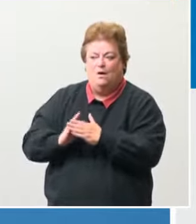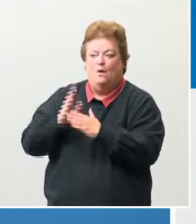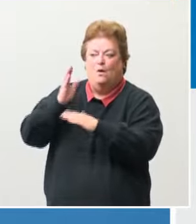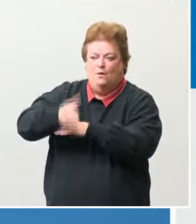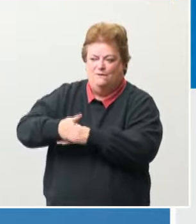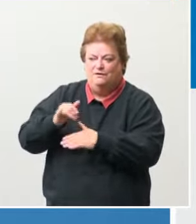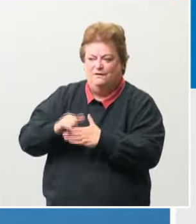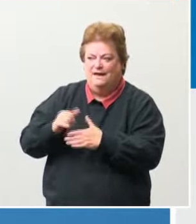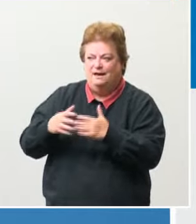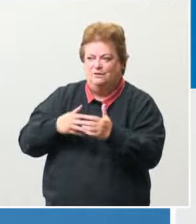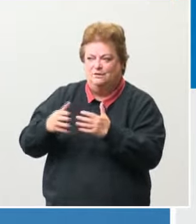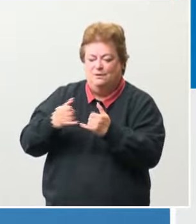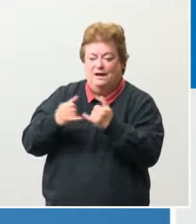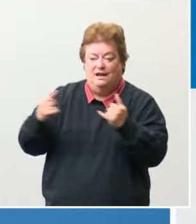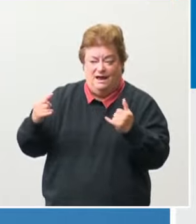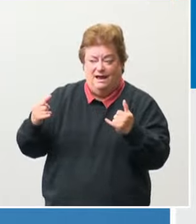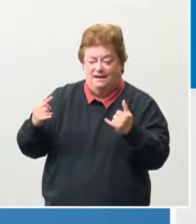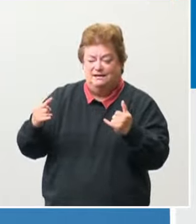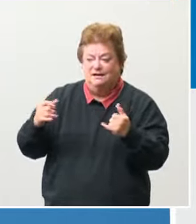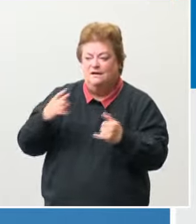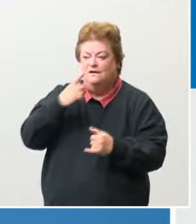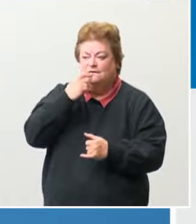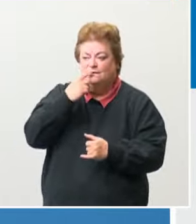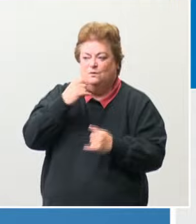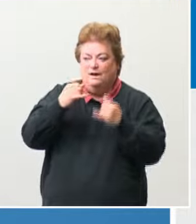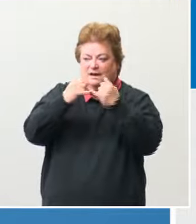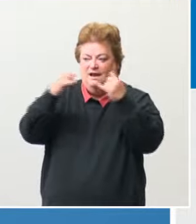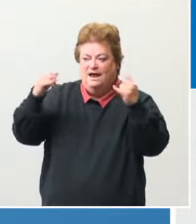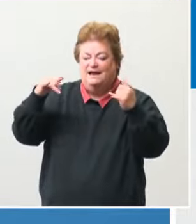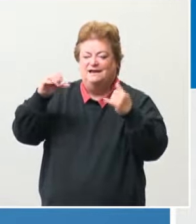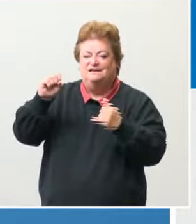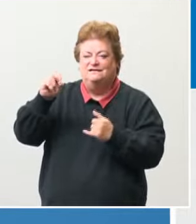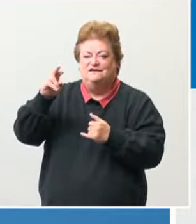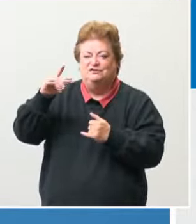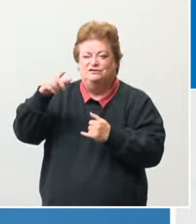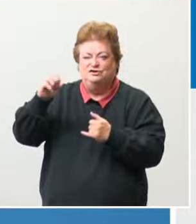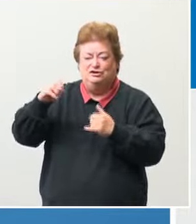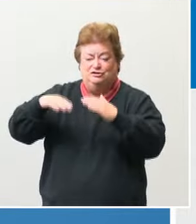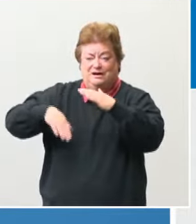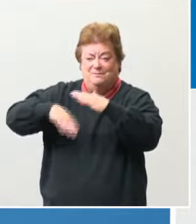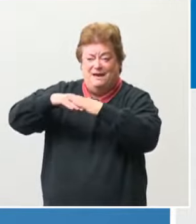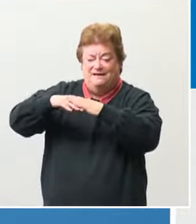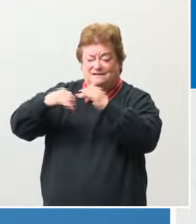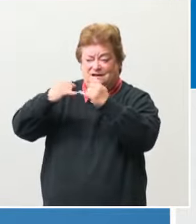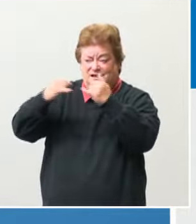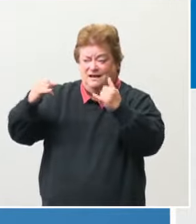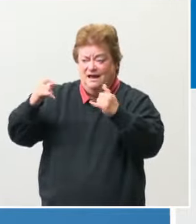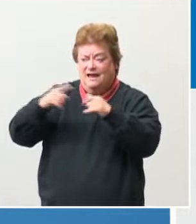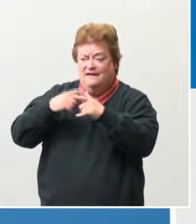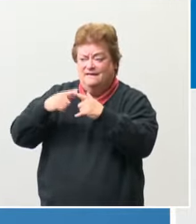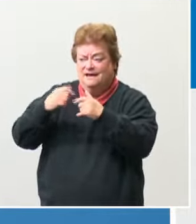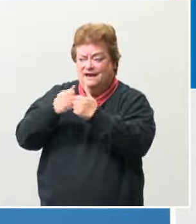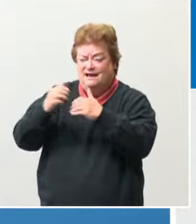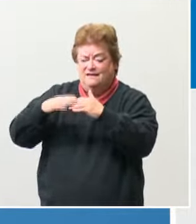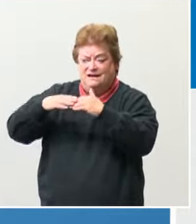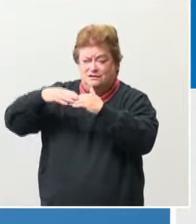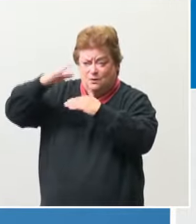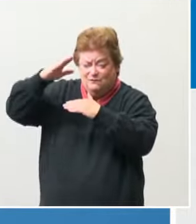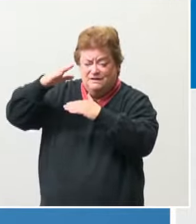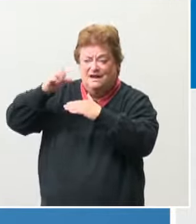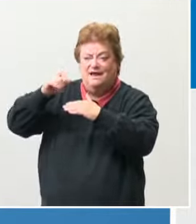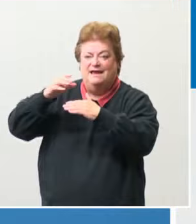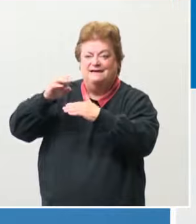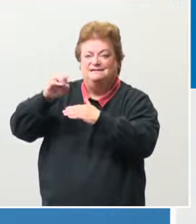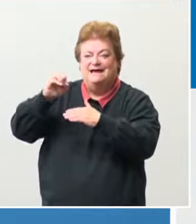for some period of time now. The red line is the temporary surge capacity line, and then anything over that is excess surge, which